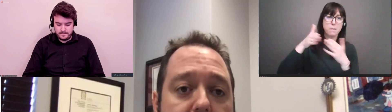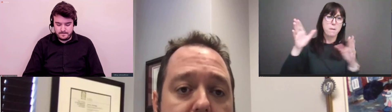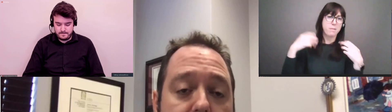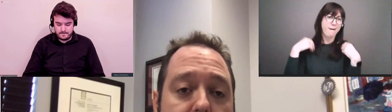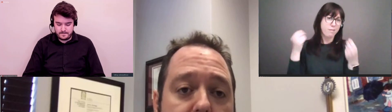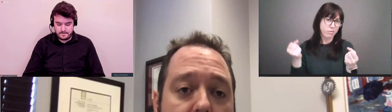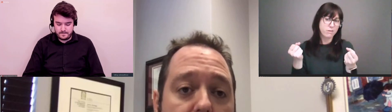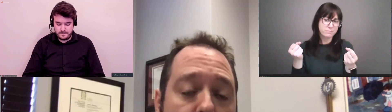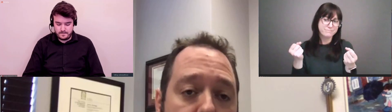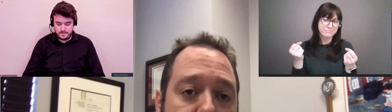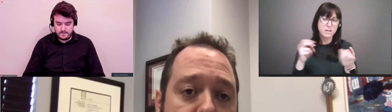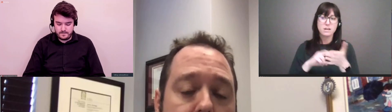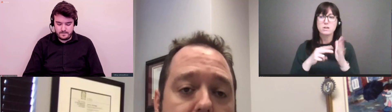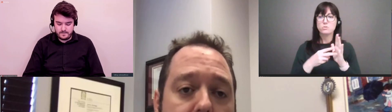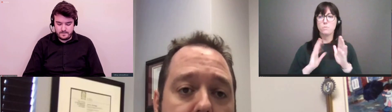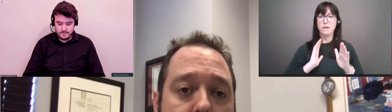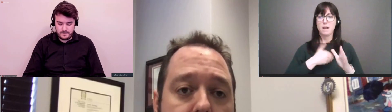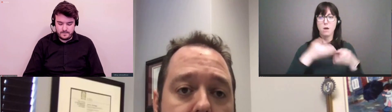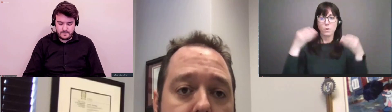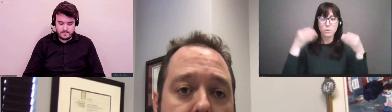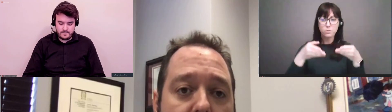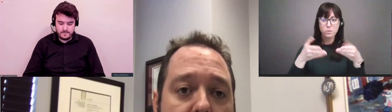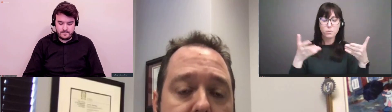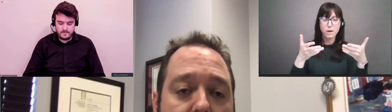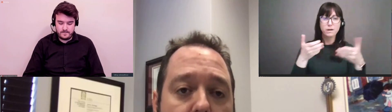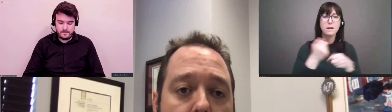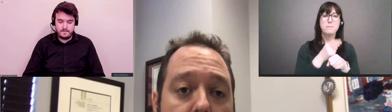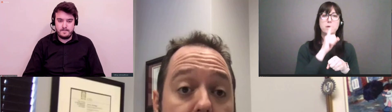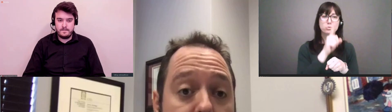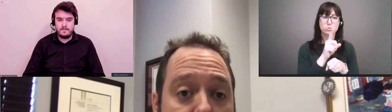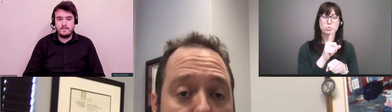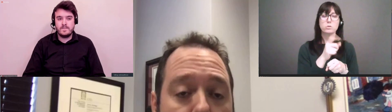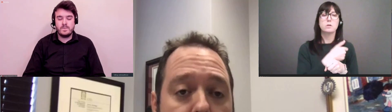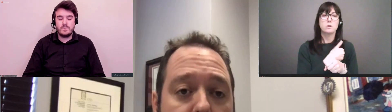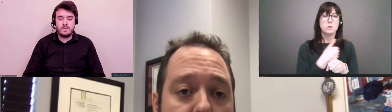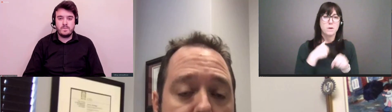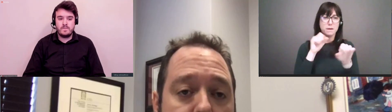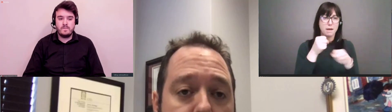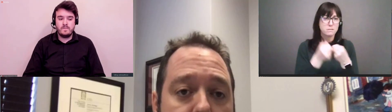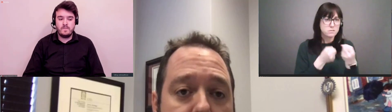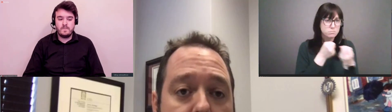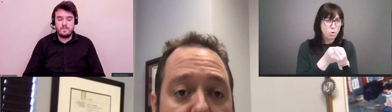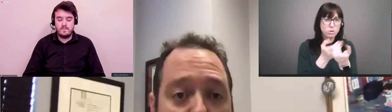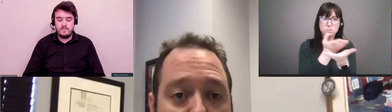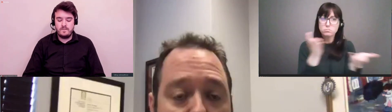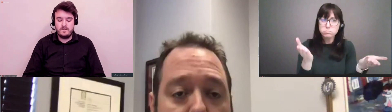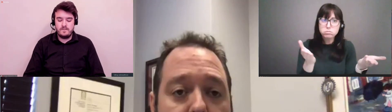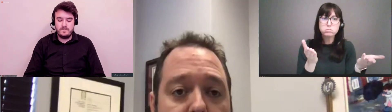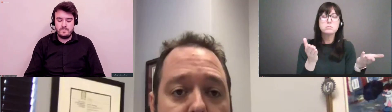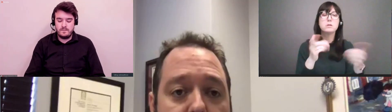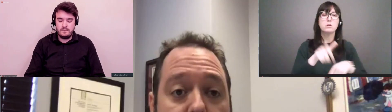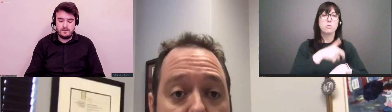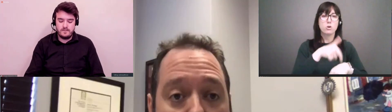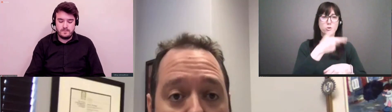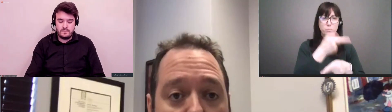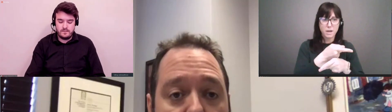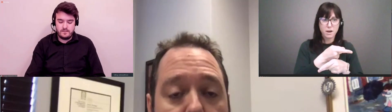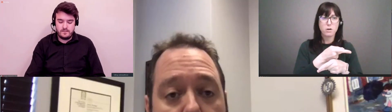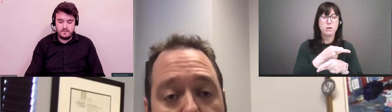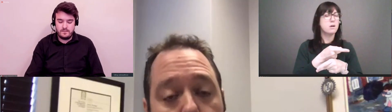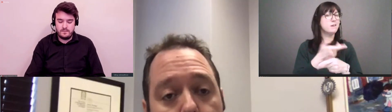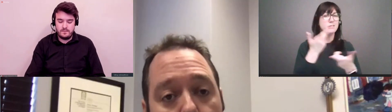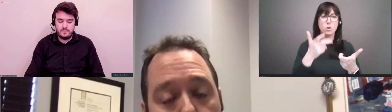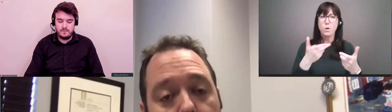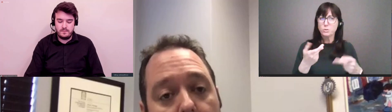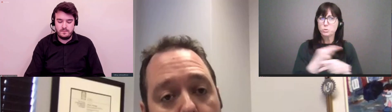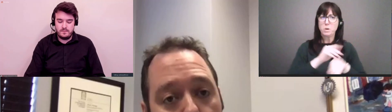This essentially, our focus is going to be to ensure that we're able to support the institutions that are affected by the decision to not have